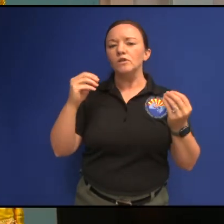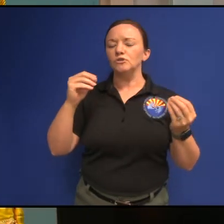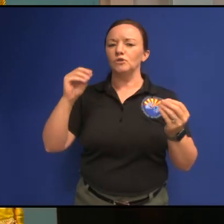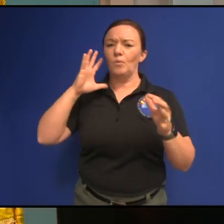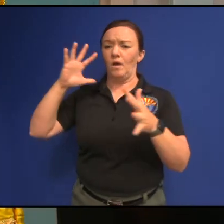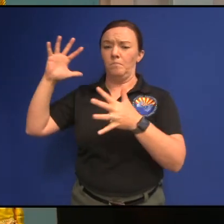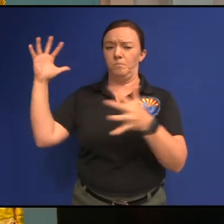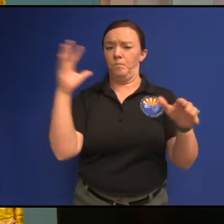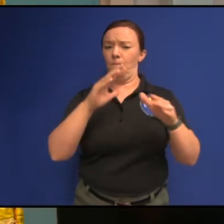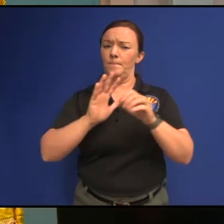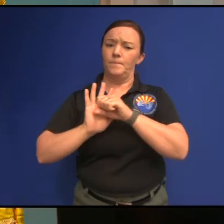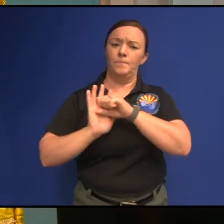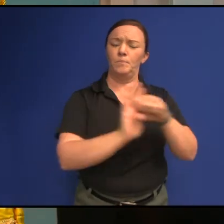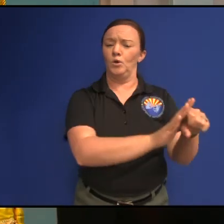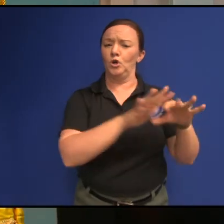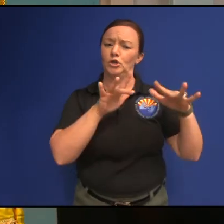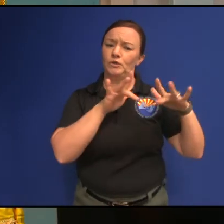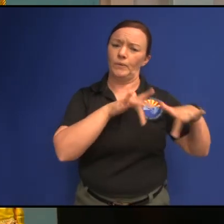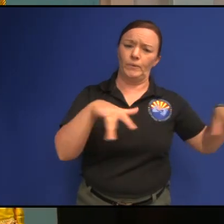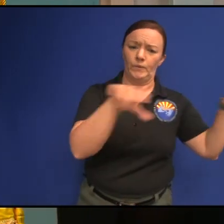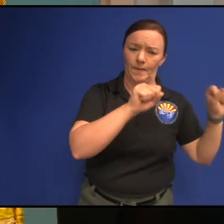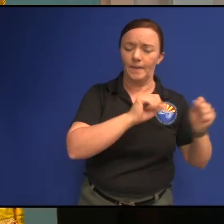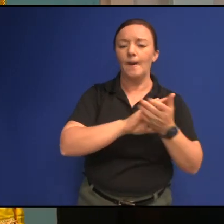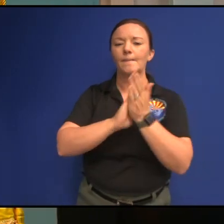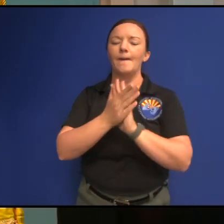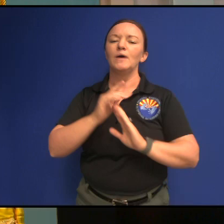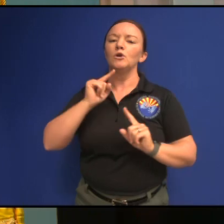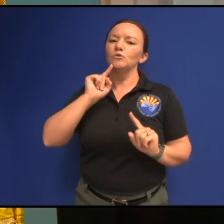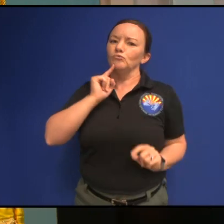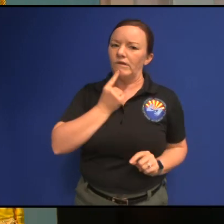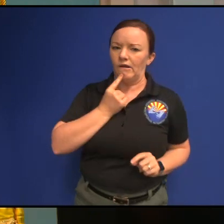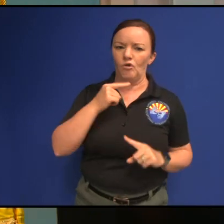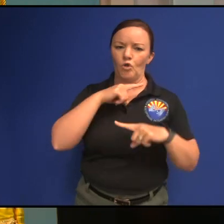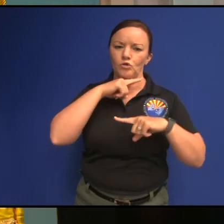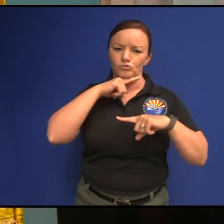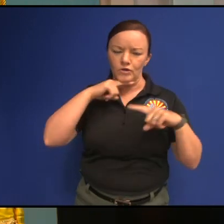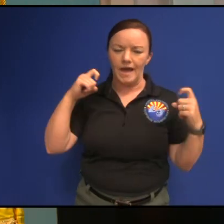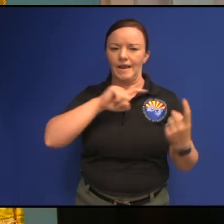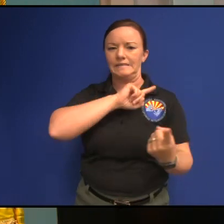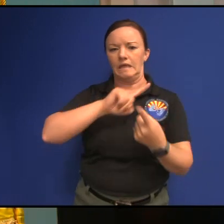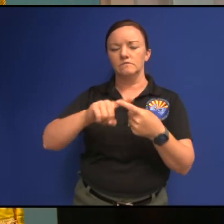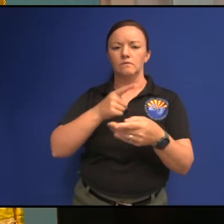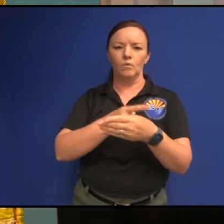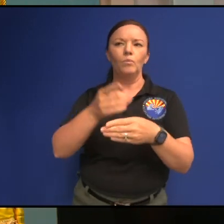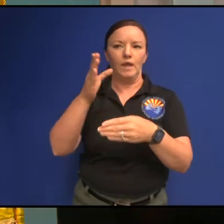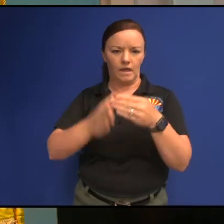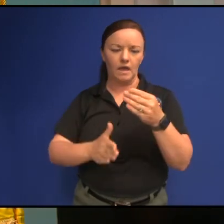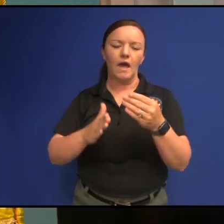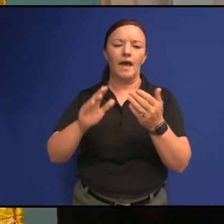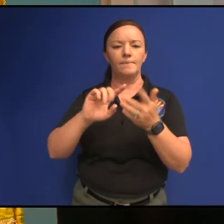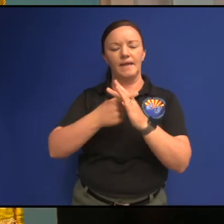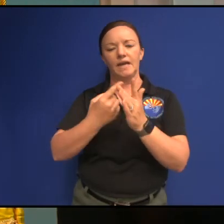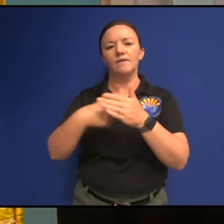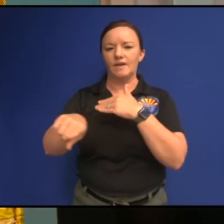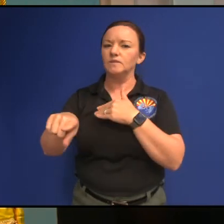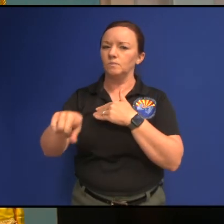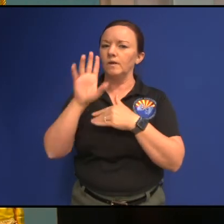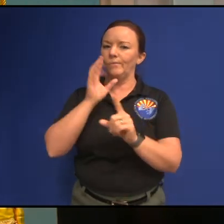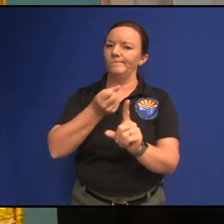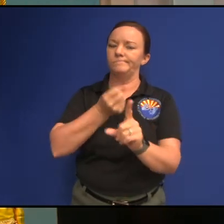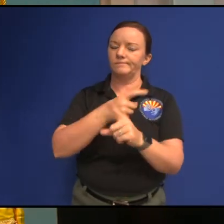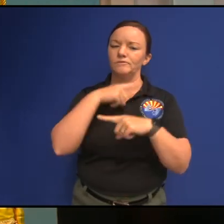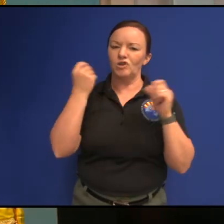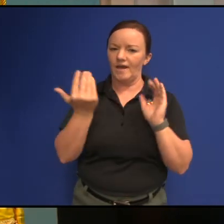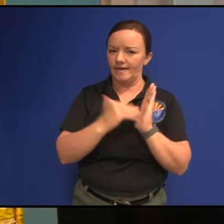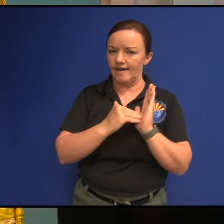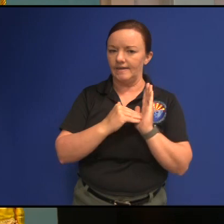falling and going back into critical dryness by the time we get late in the weekend and through early next week. Something else that we're going to see starting